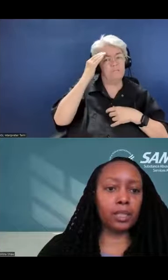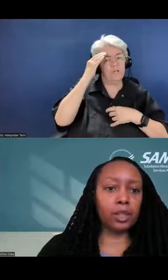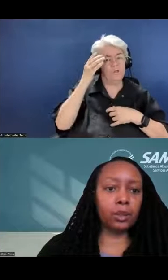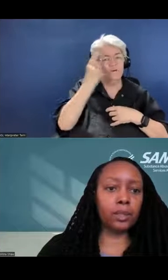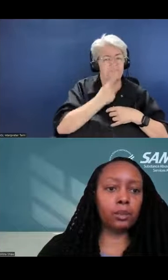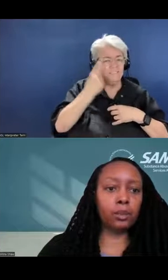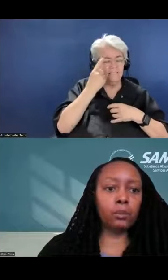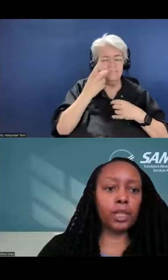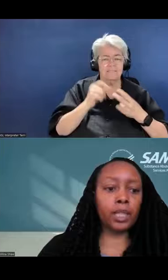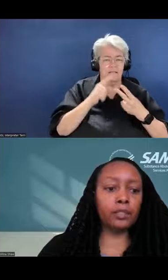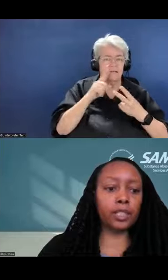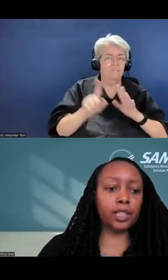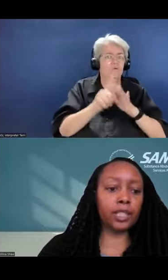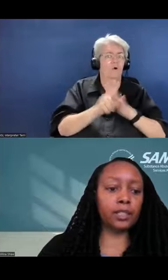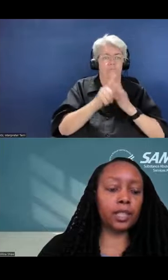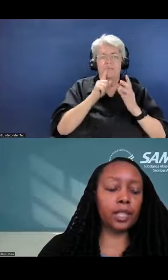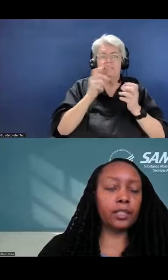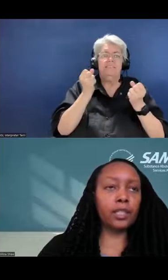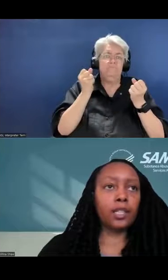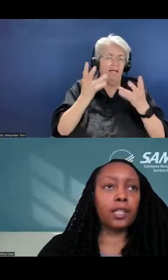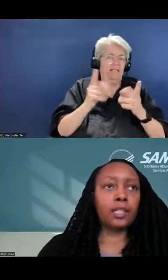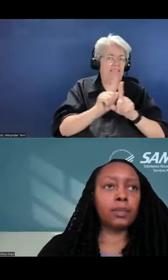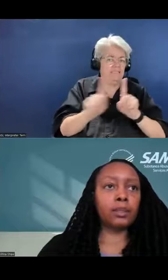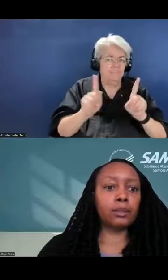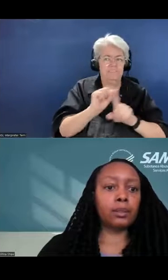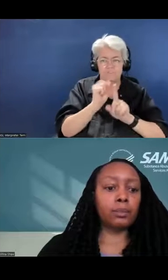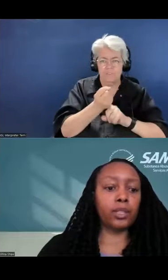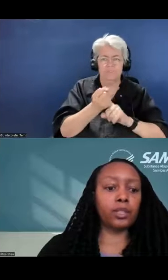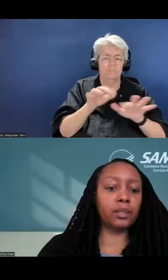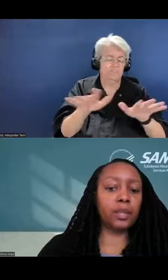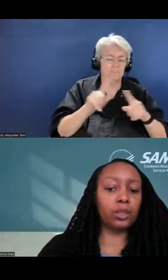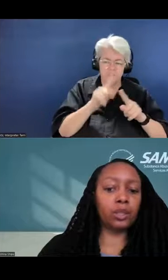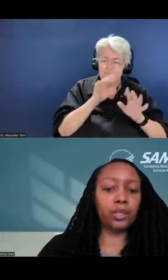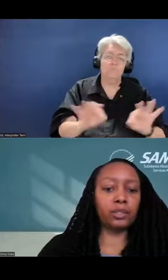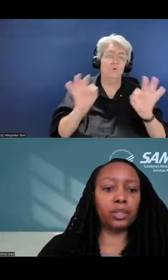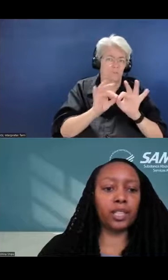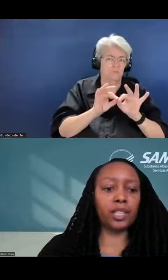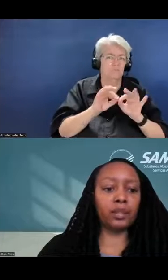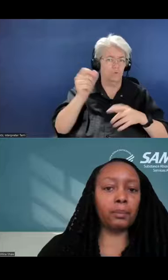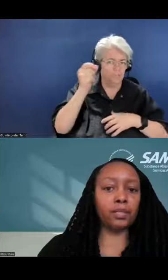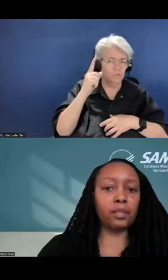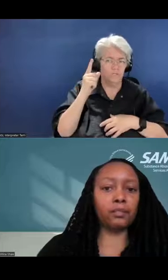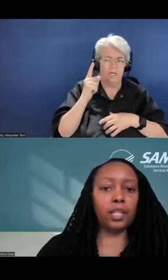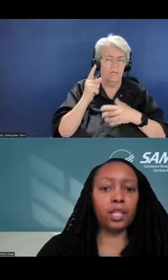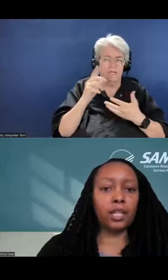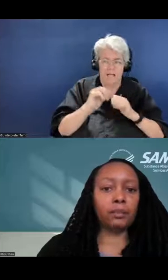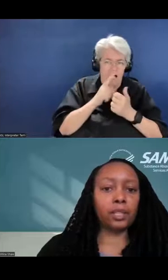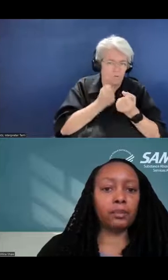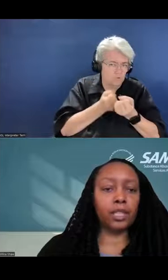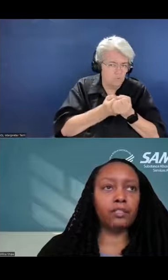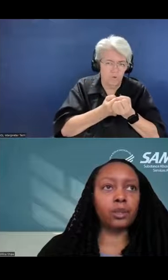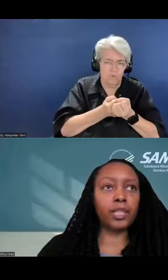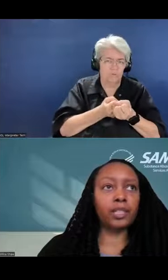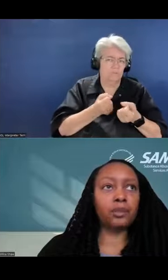many names that they show up in so many different settings, and it's important to make sure that we're understanding how to best serve